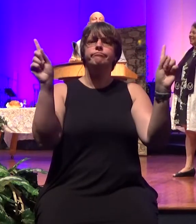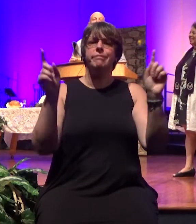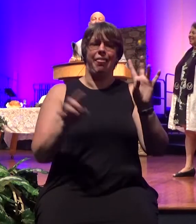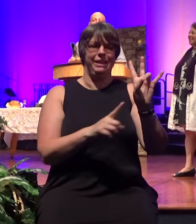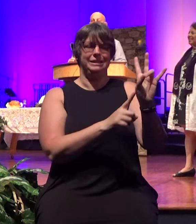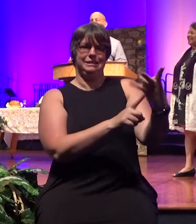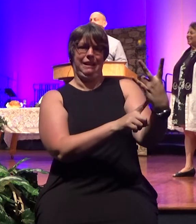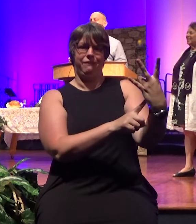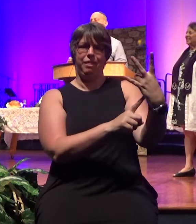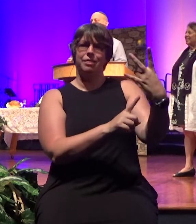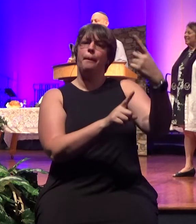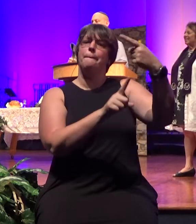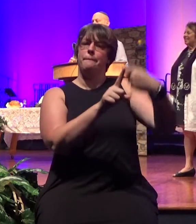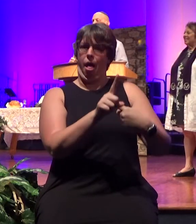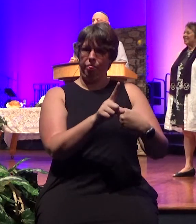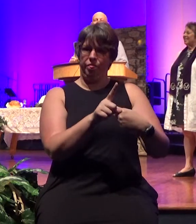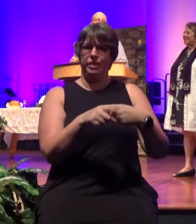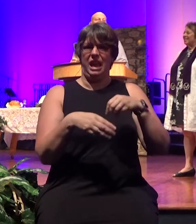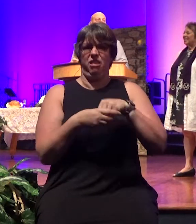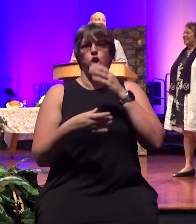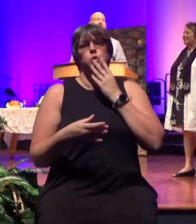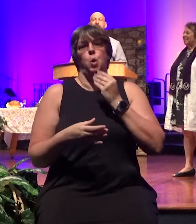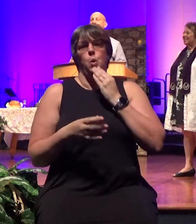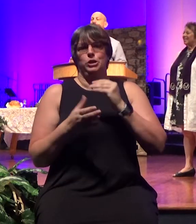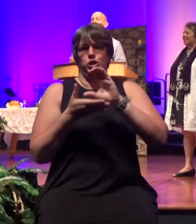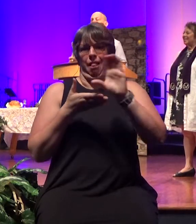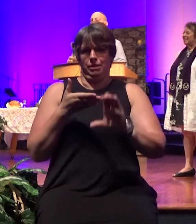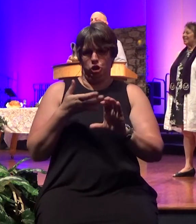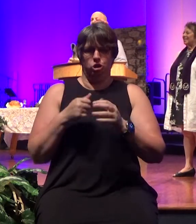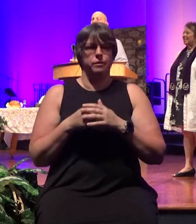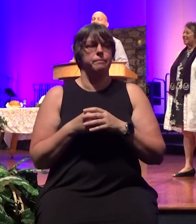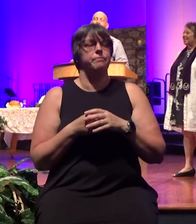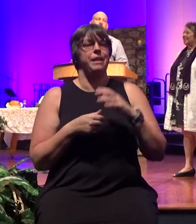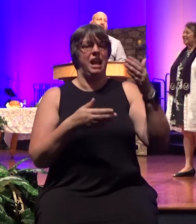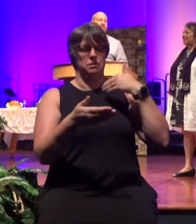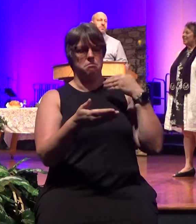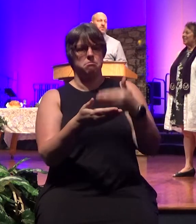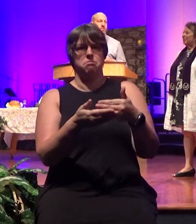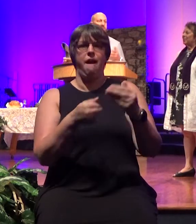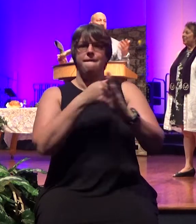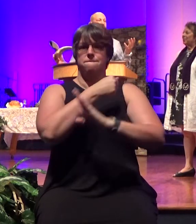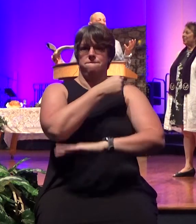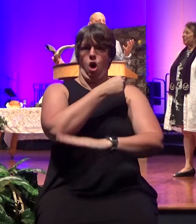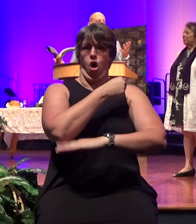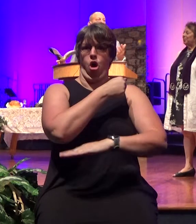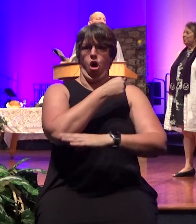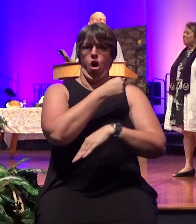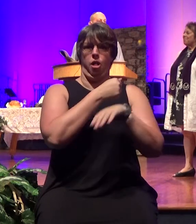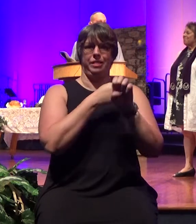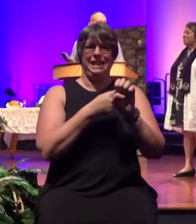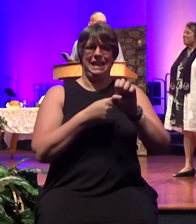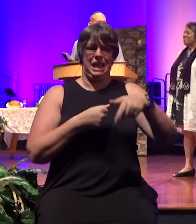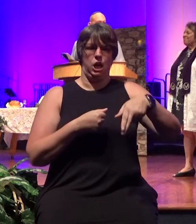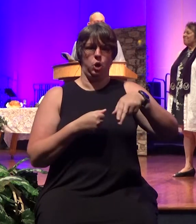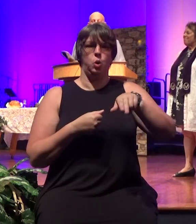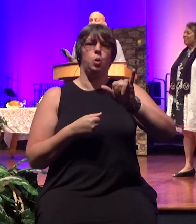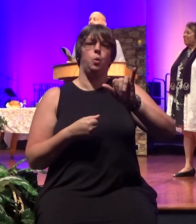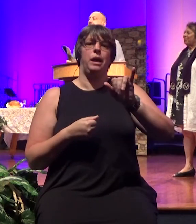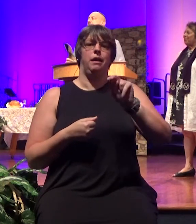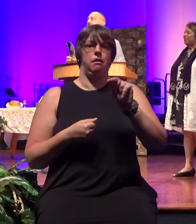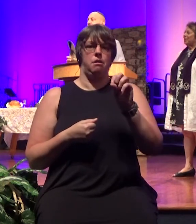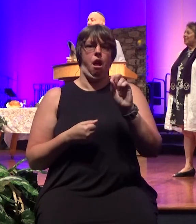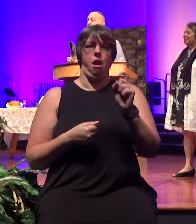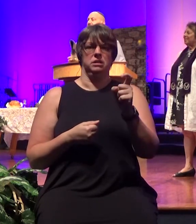Jewish calendar, the lunar month closest to the fall equinox, which we mark as a new beginning. We wake up to the new